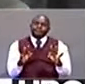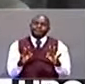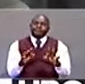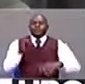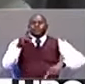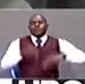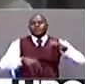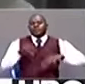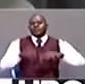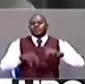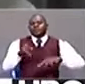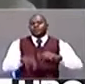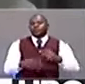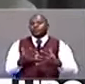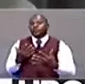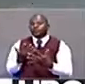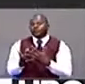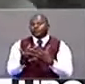these political prisoners.